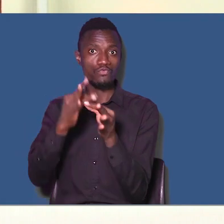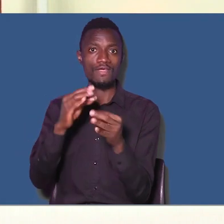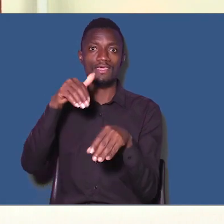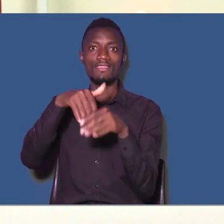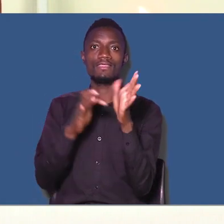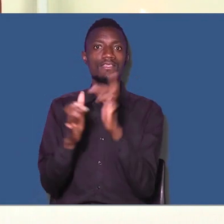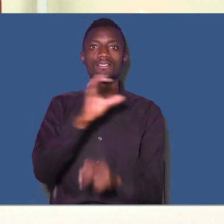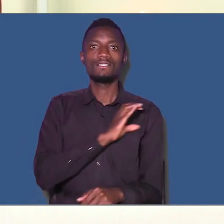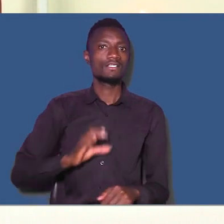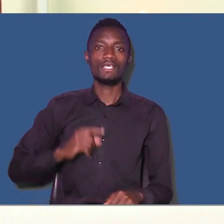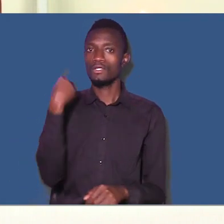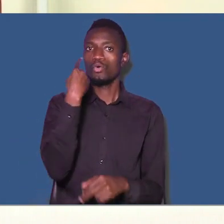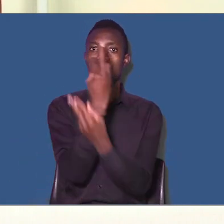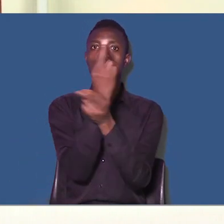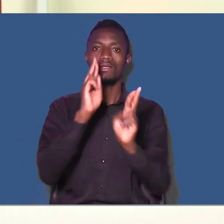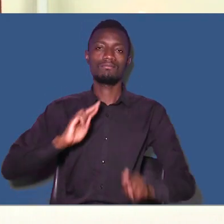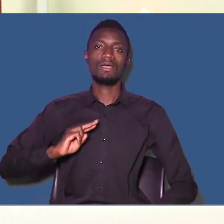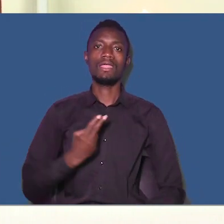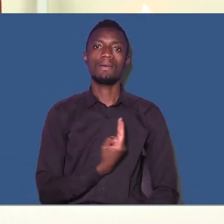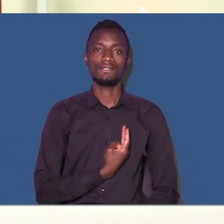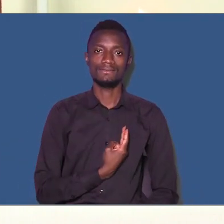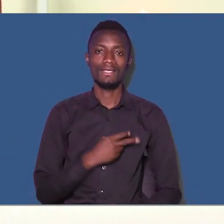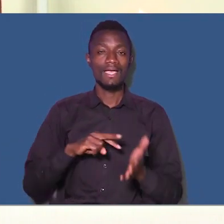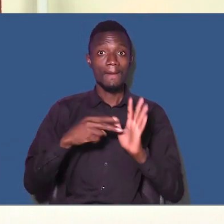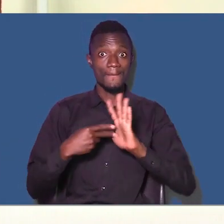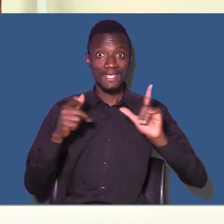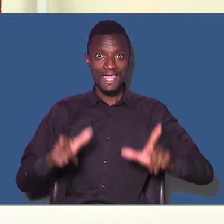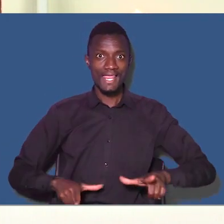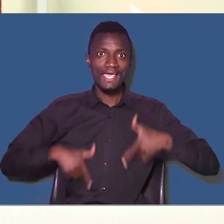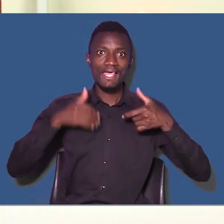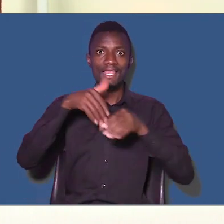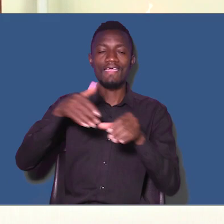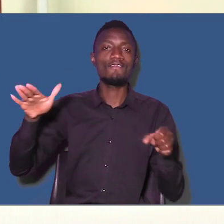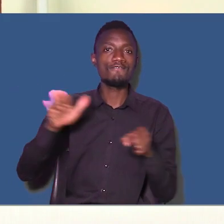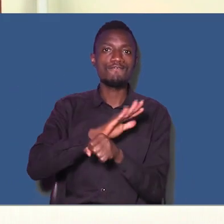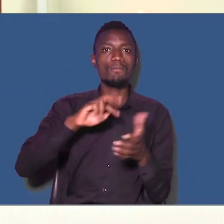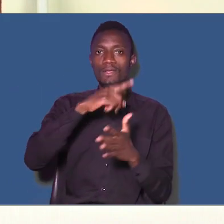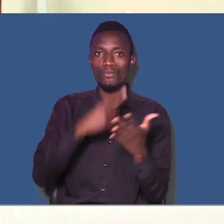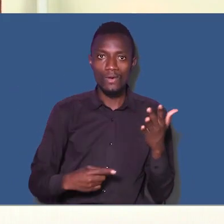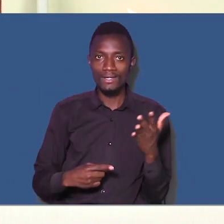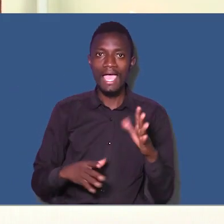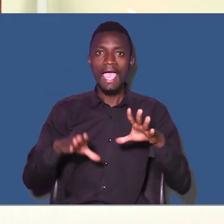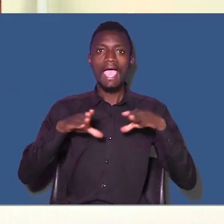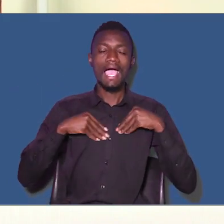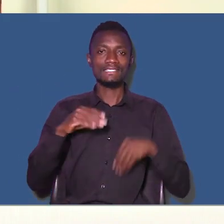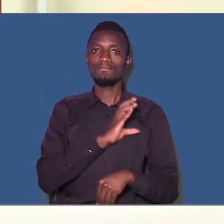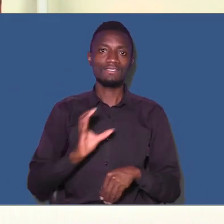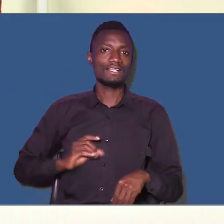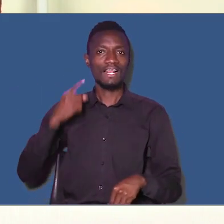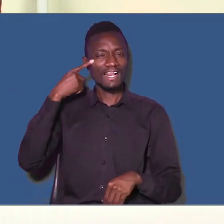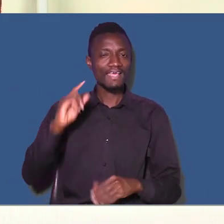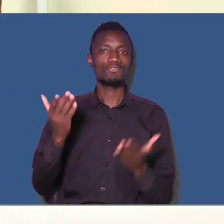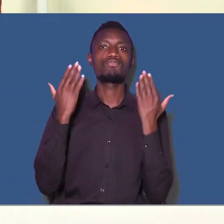our Redeemer. So life in abundance means made alive in Christ for eternity. Secondly, life in